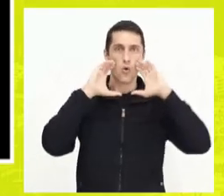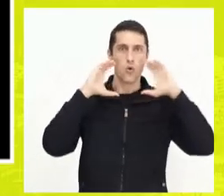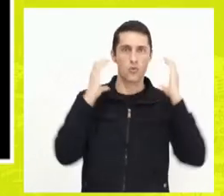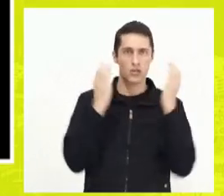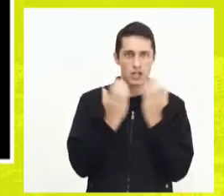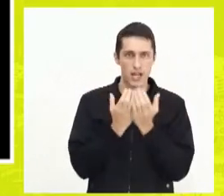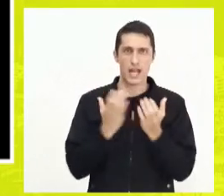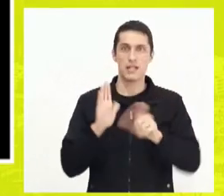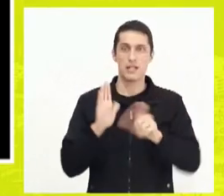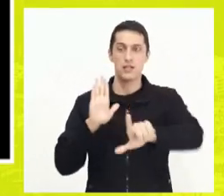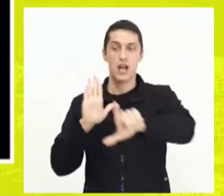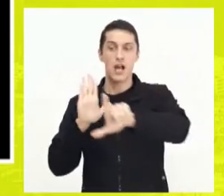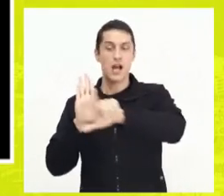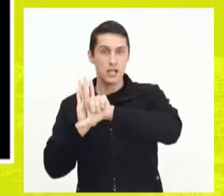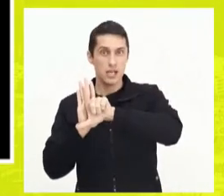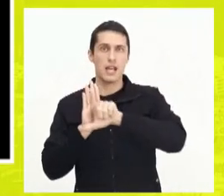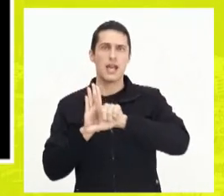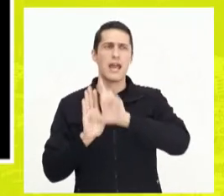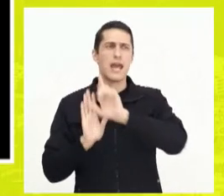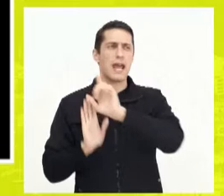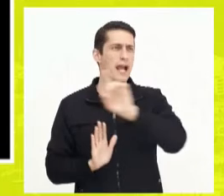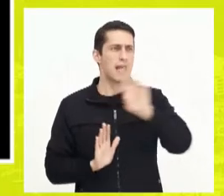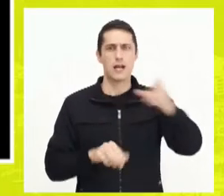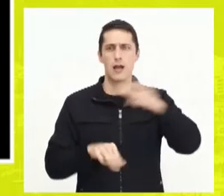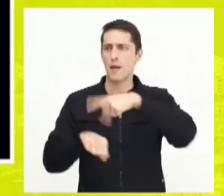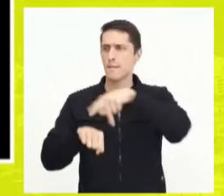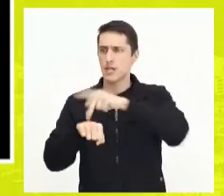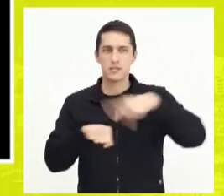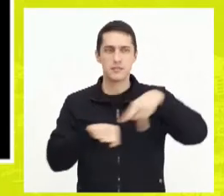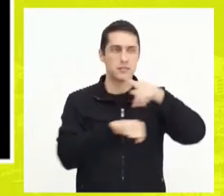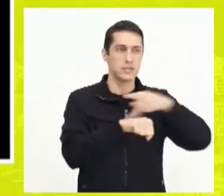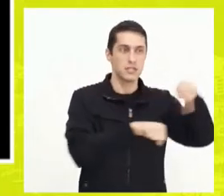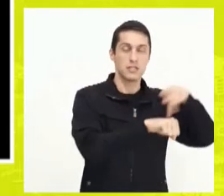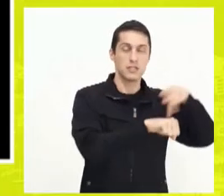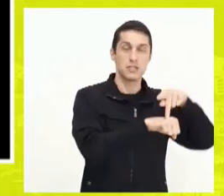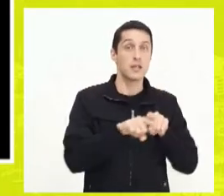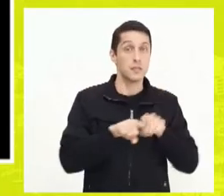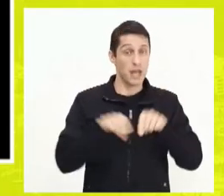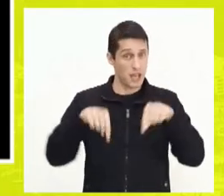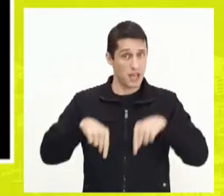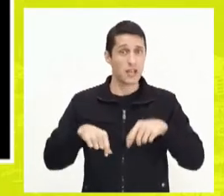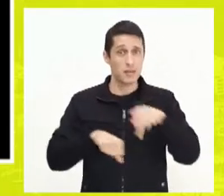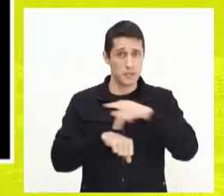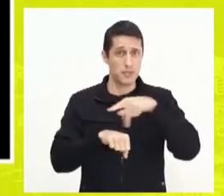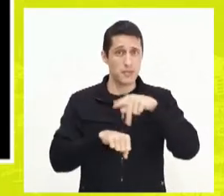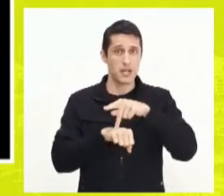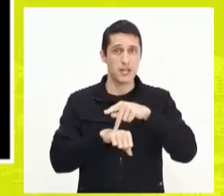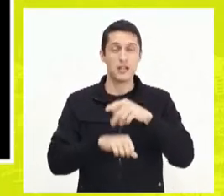society's legislation or behaviors or the attempt